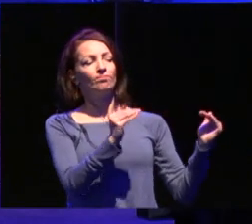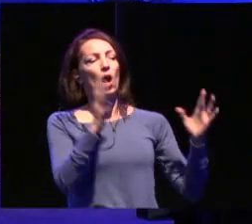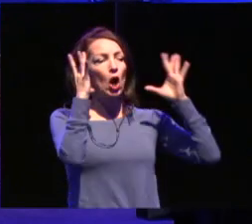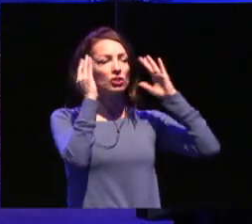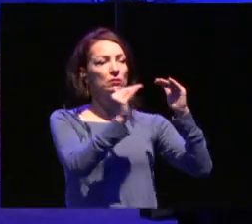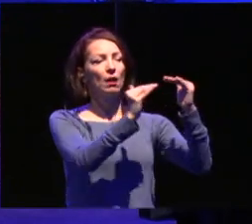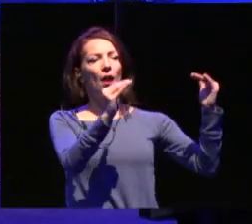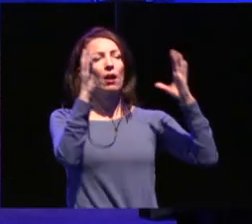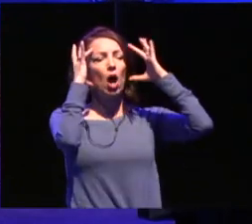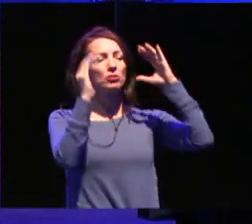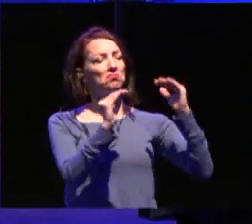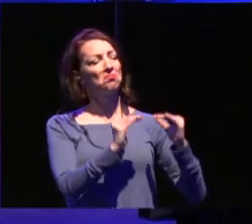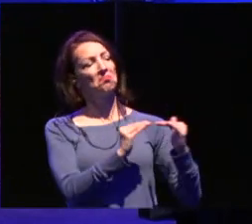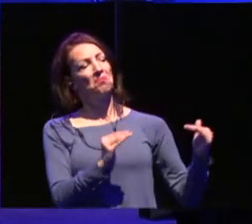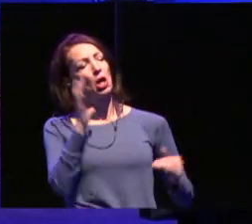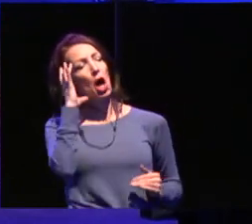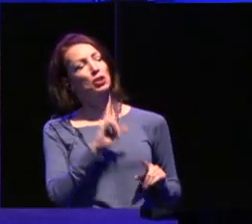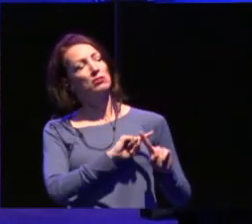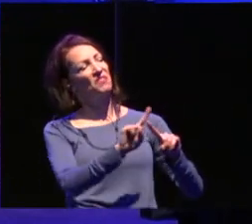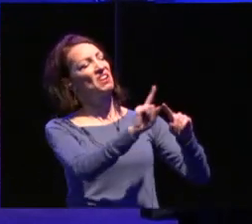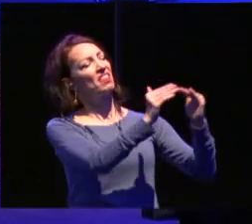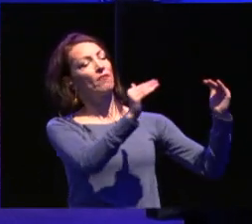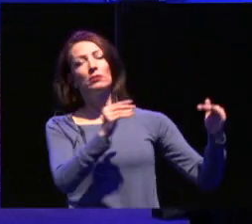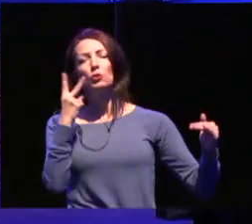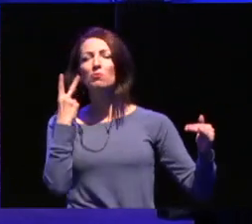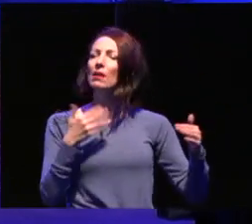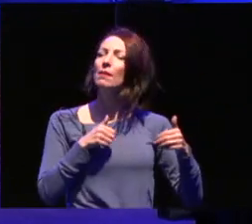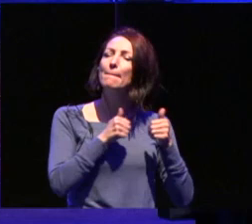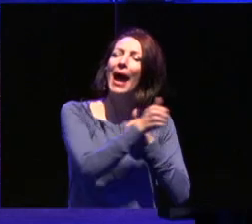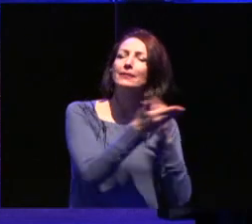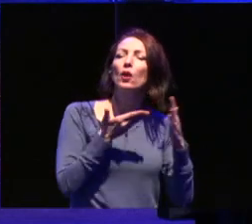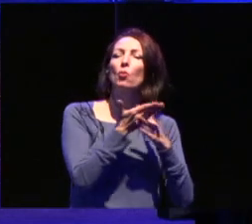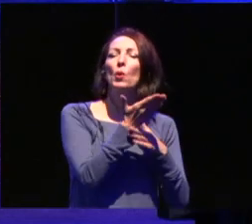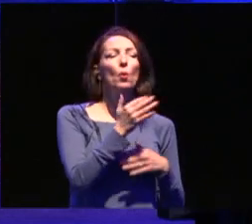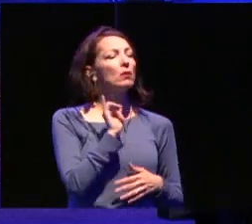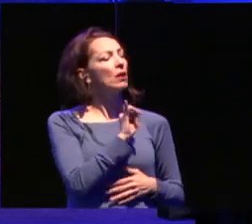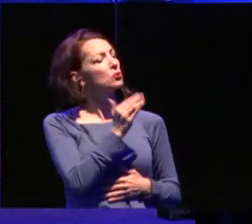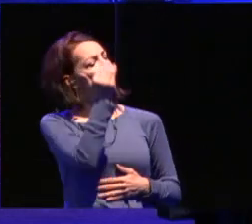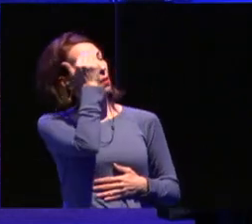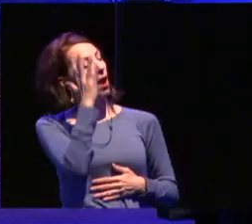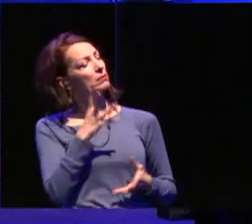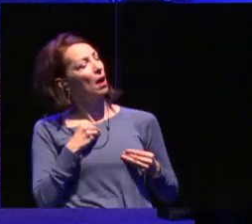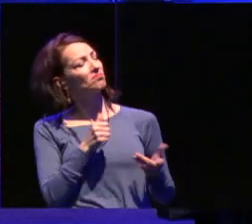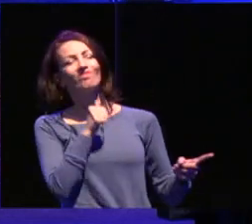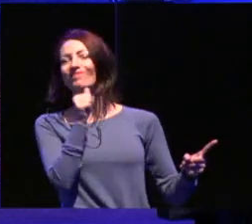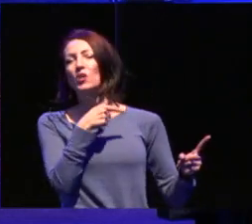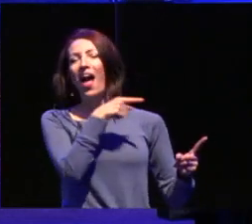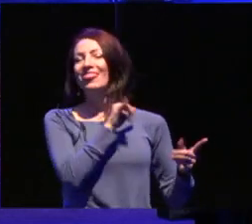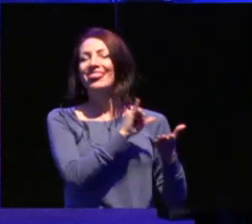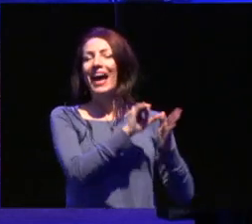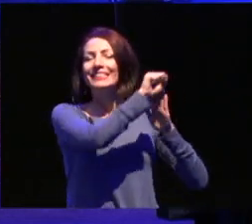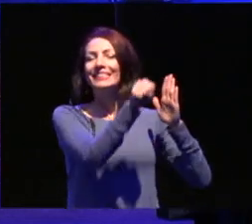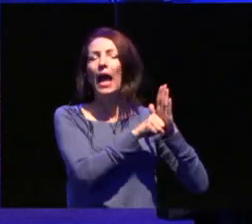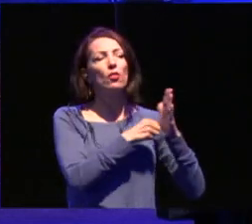instead. And you see people passing through different states of consciousness, and you become aware that they are not that state.